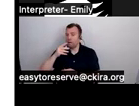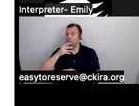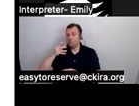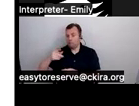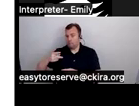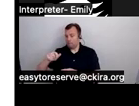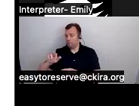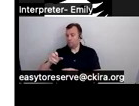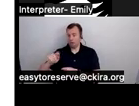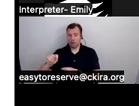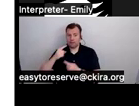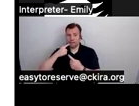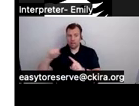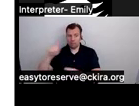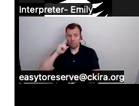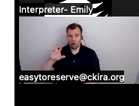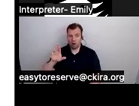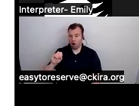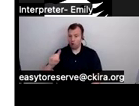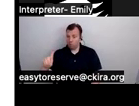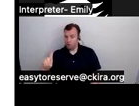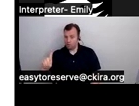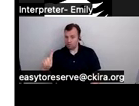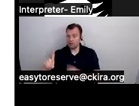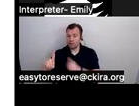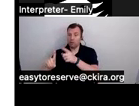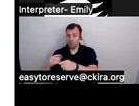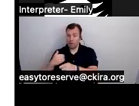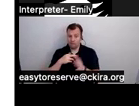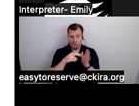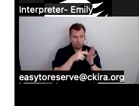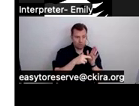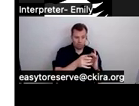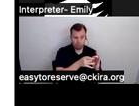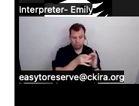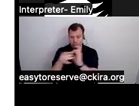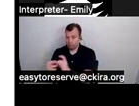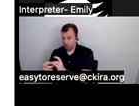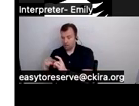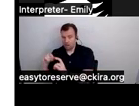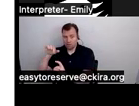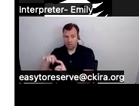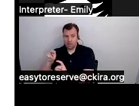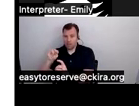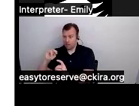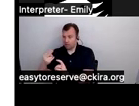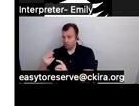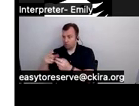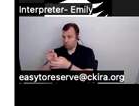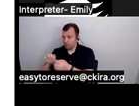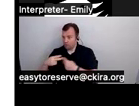standard R01. So if you have research that's relevant to NIH, that's health